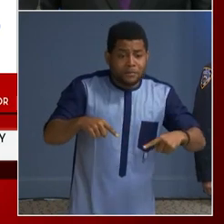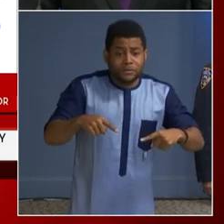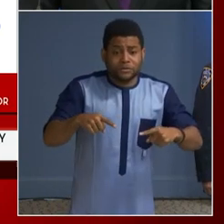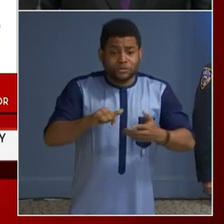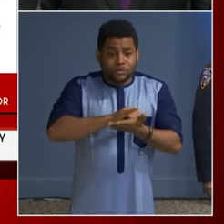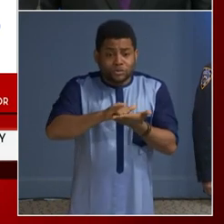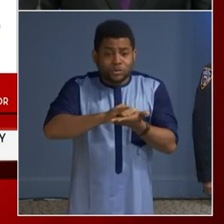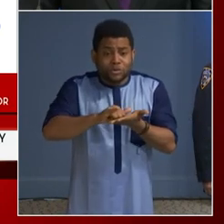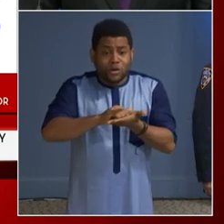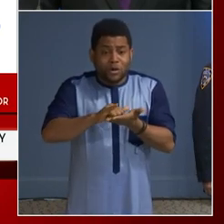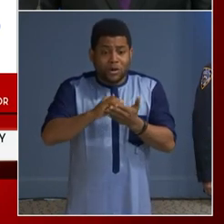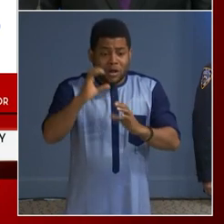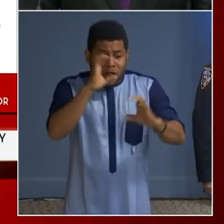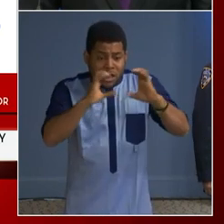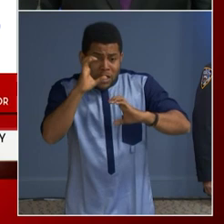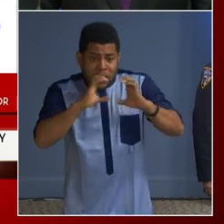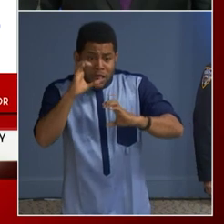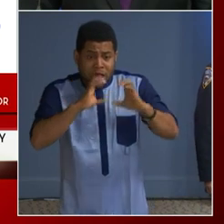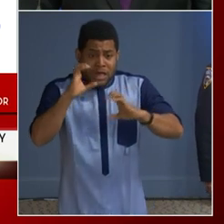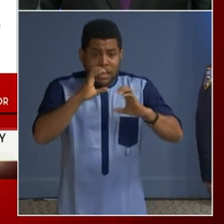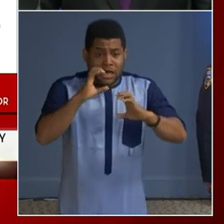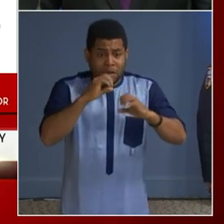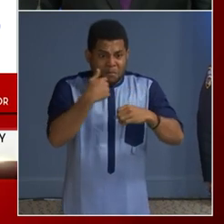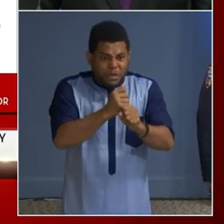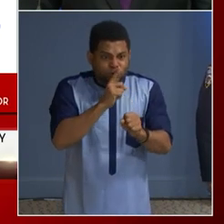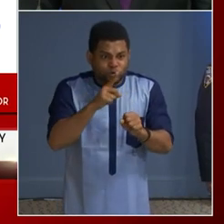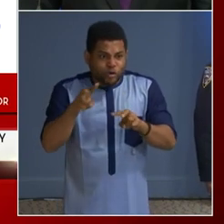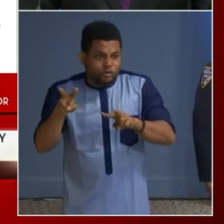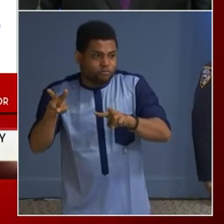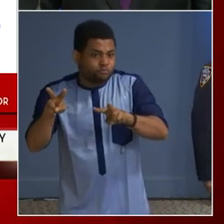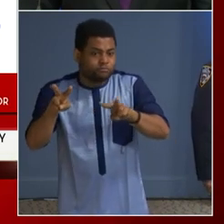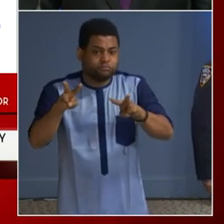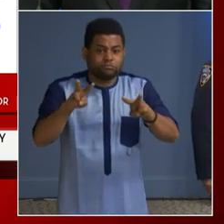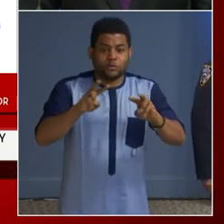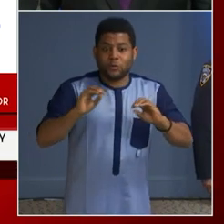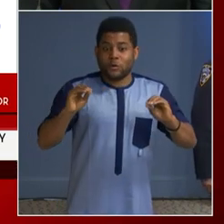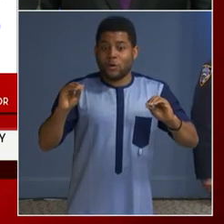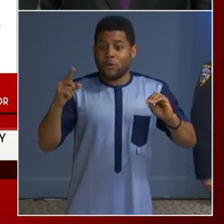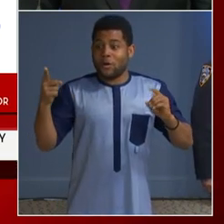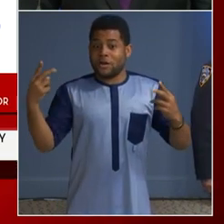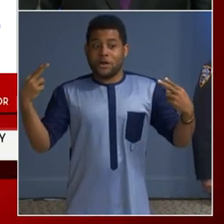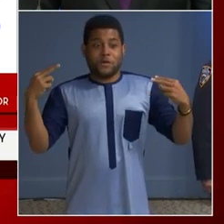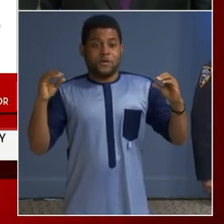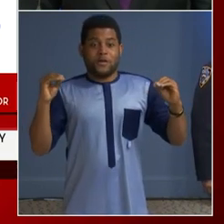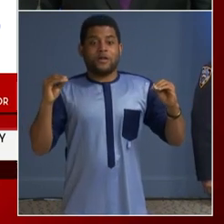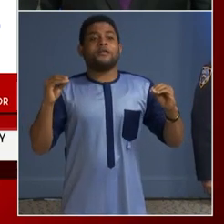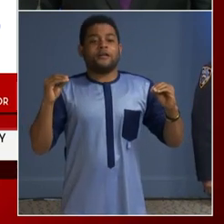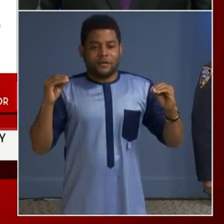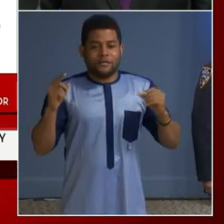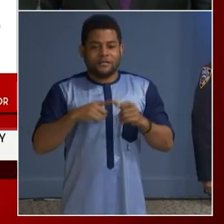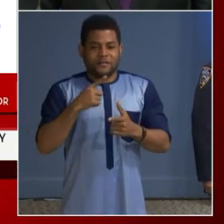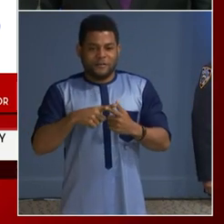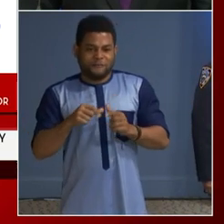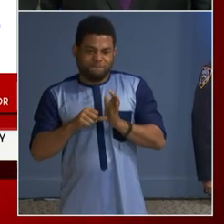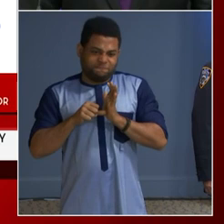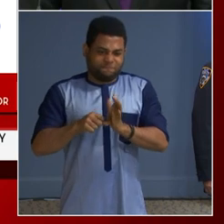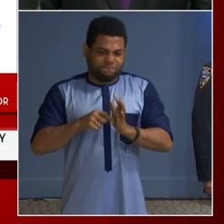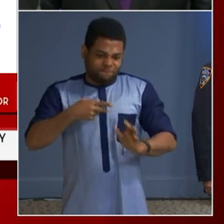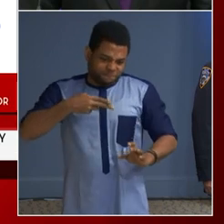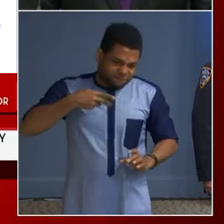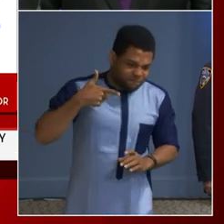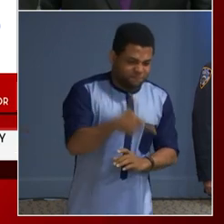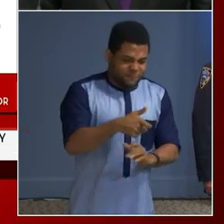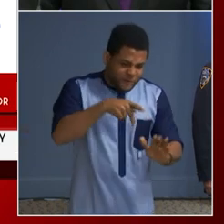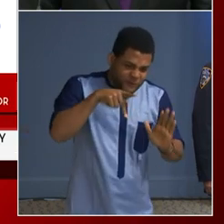looked around, he made sure no one was there, and he intentionally took the life of an